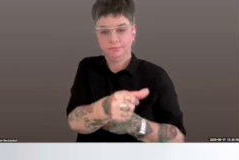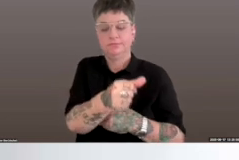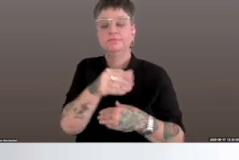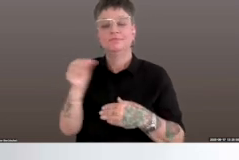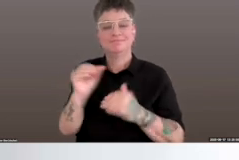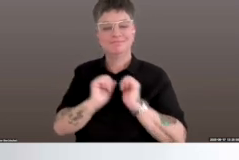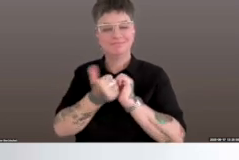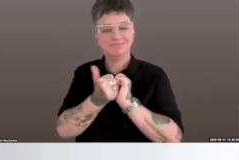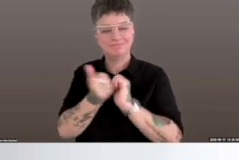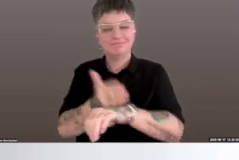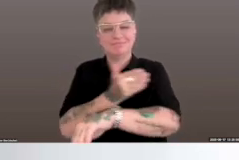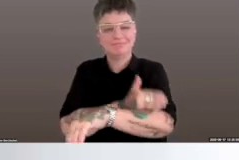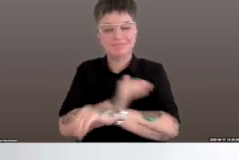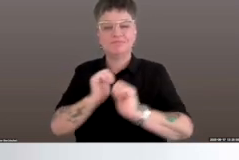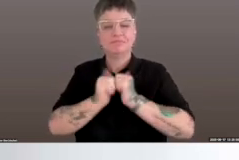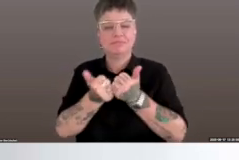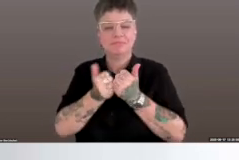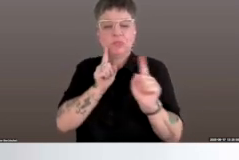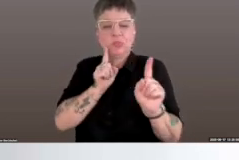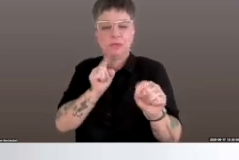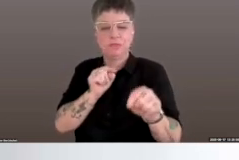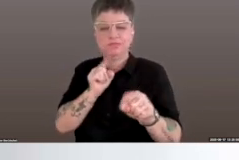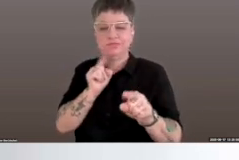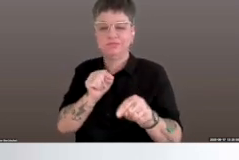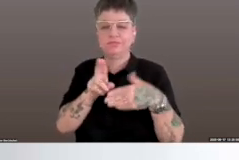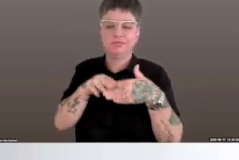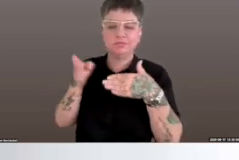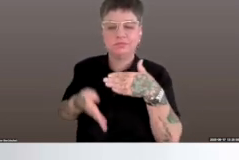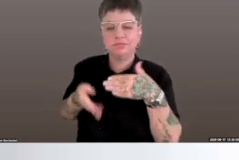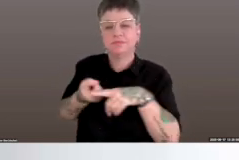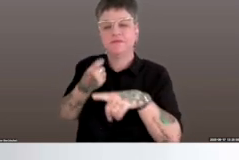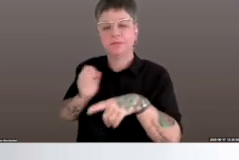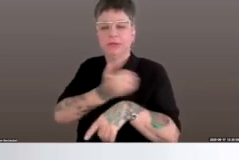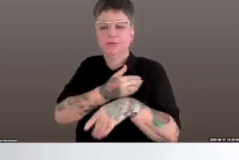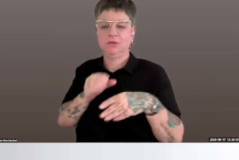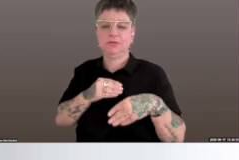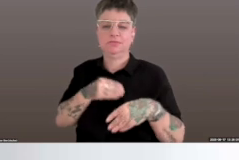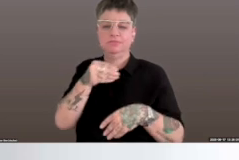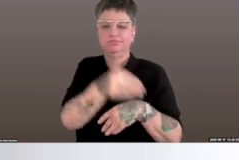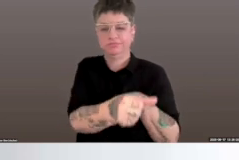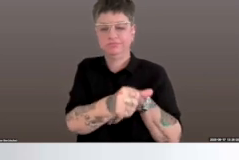find ways to improve upon the way we report outcomes from the investments we make.